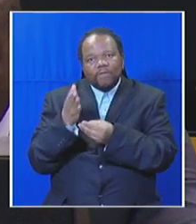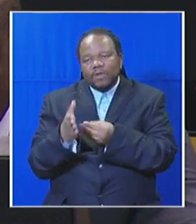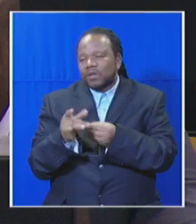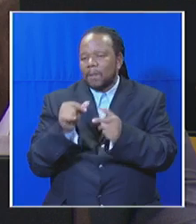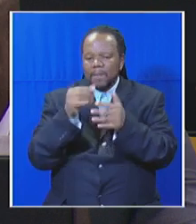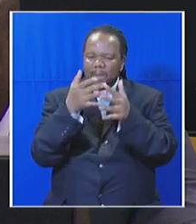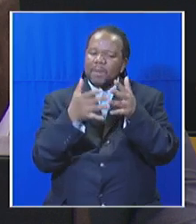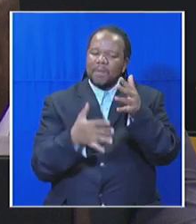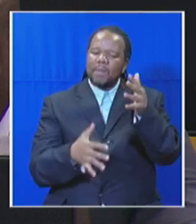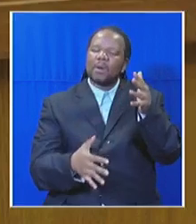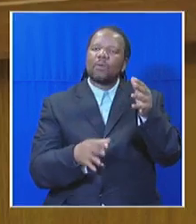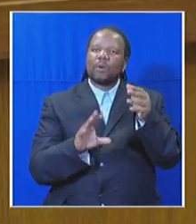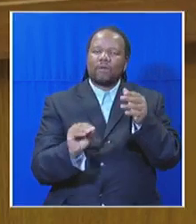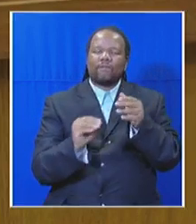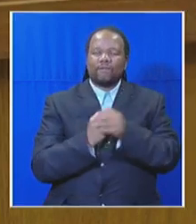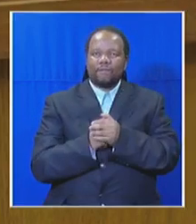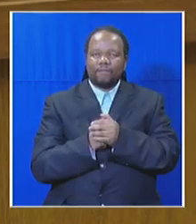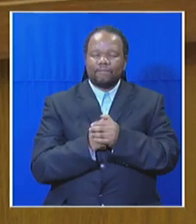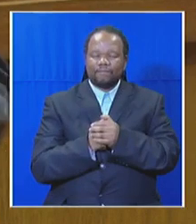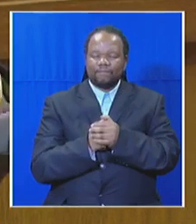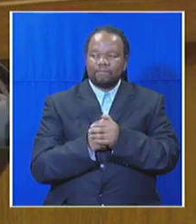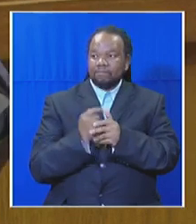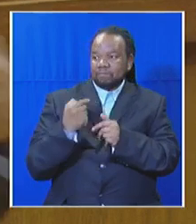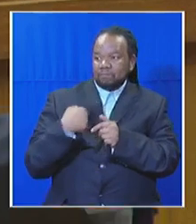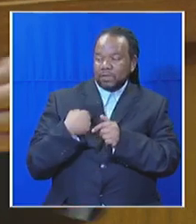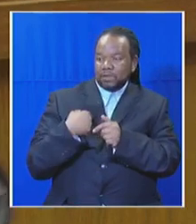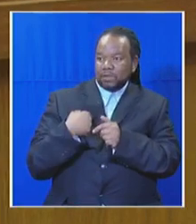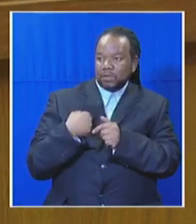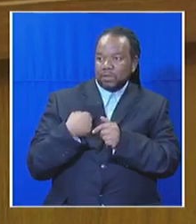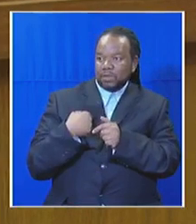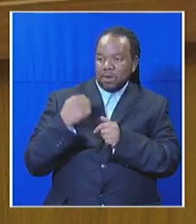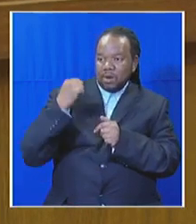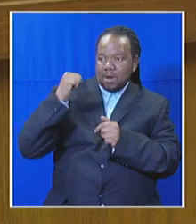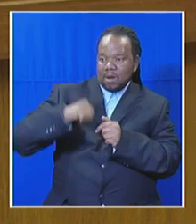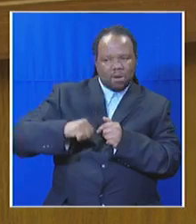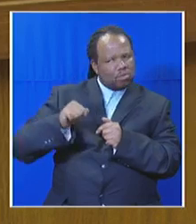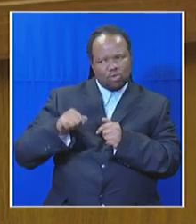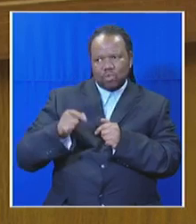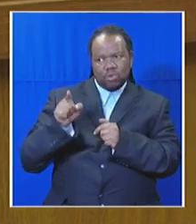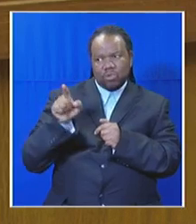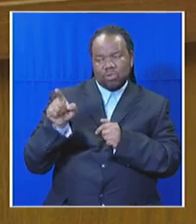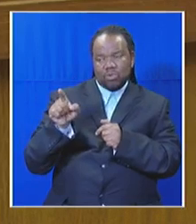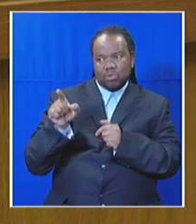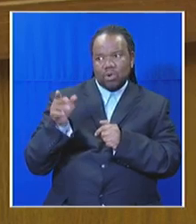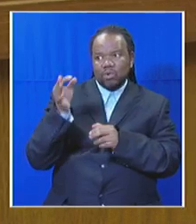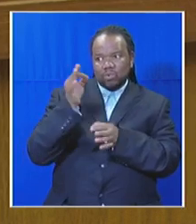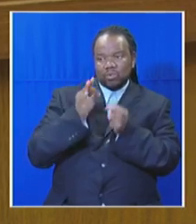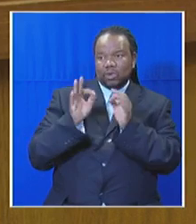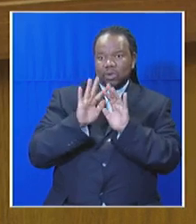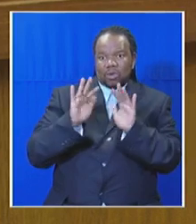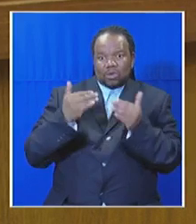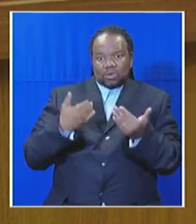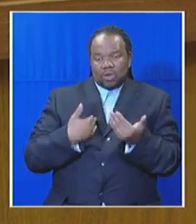number of them. So I wouldn't agree that this kind of expression has not been respected